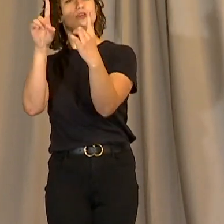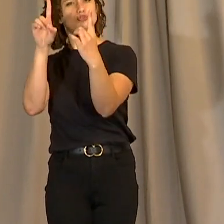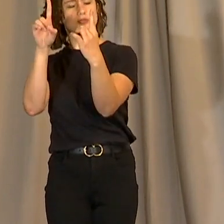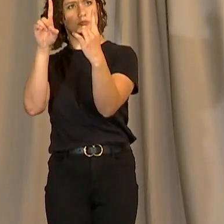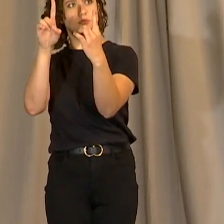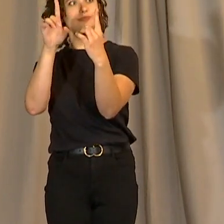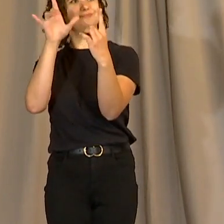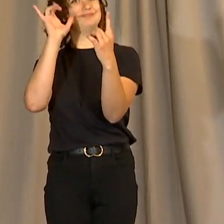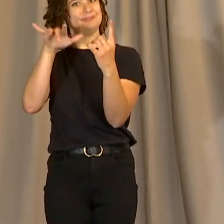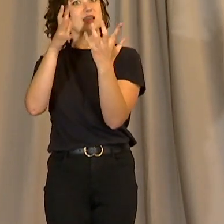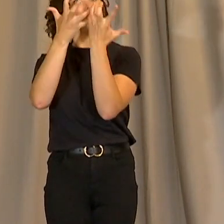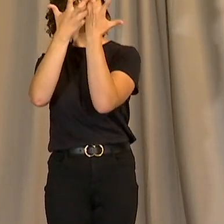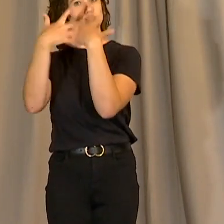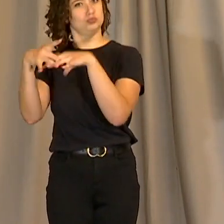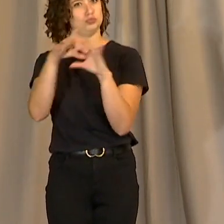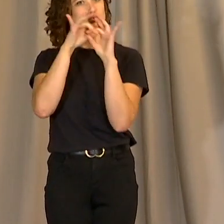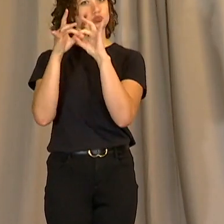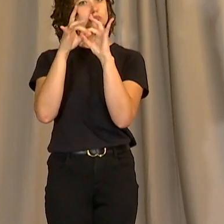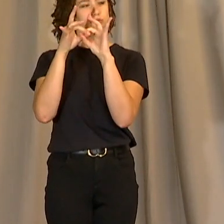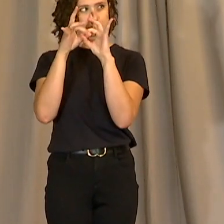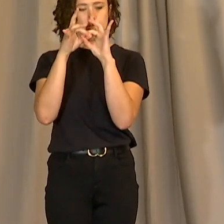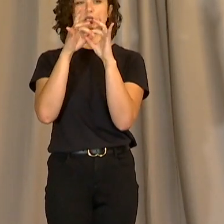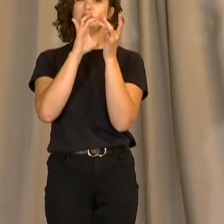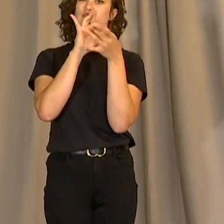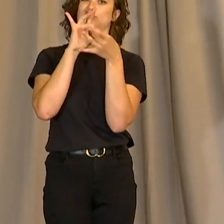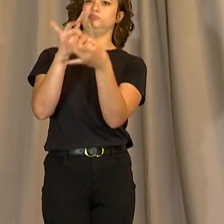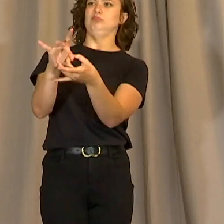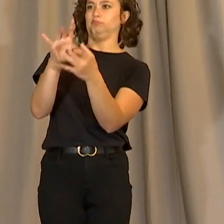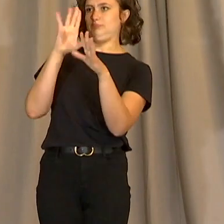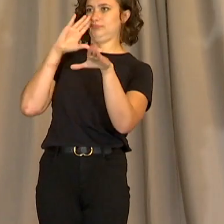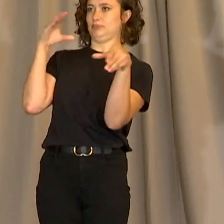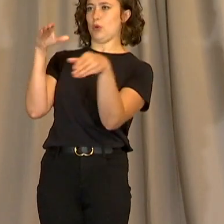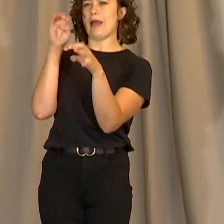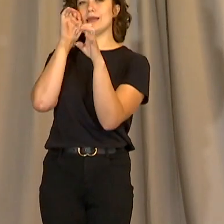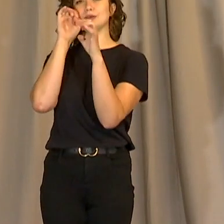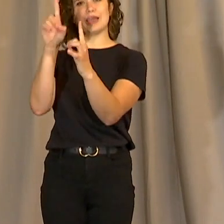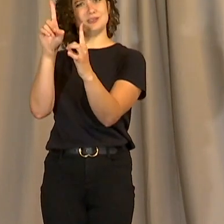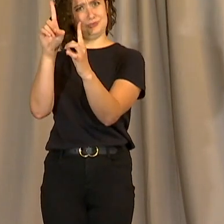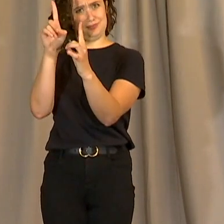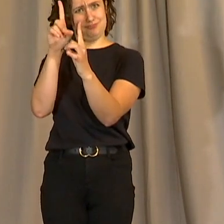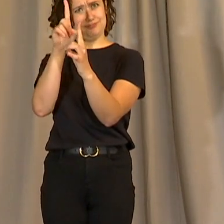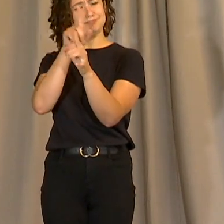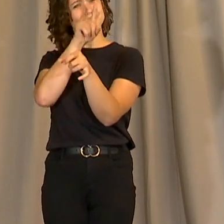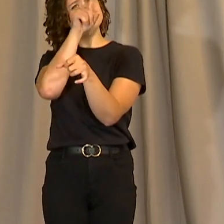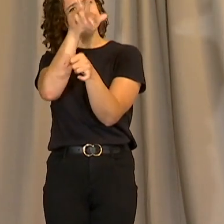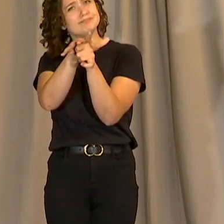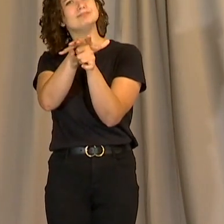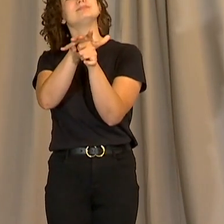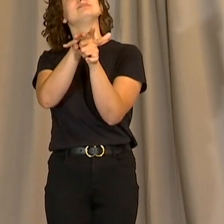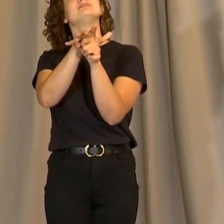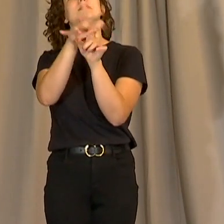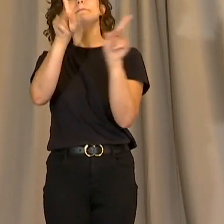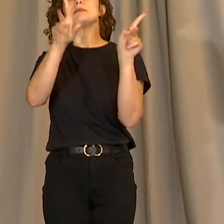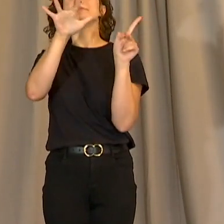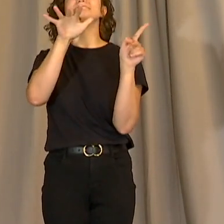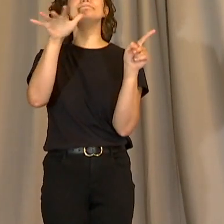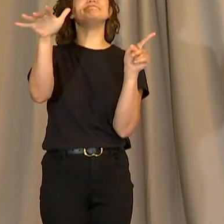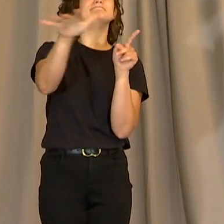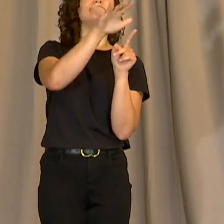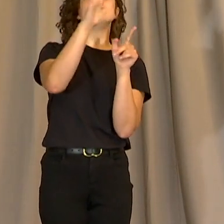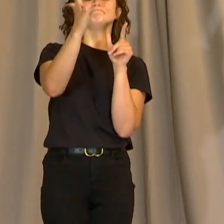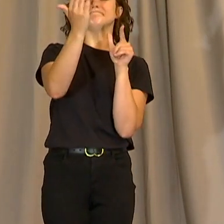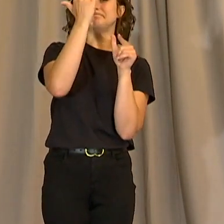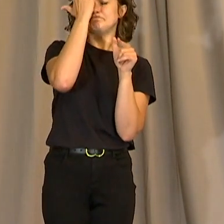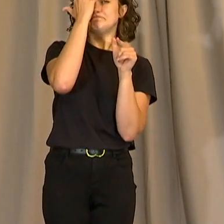unity around education, and make sure that people are aware, that communities are aware and can